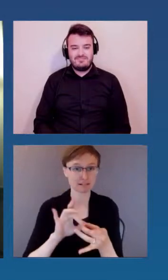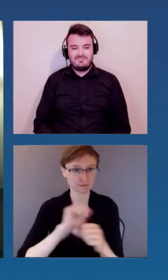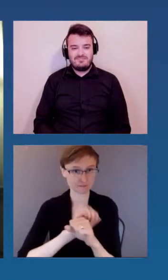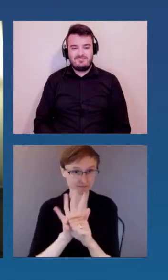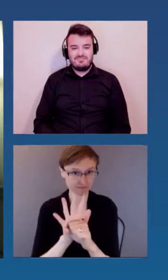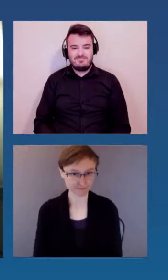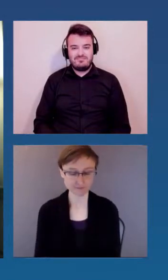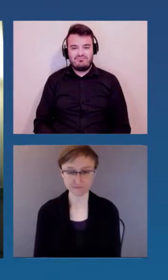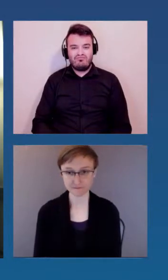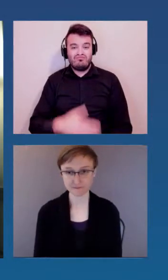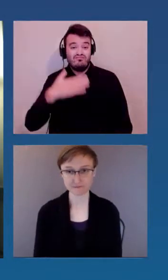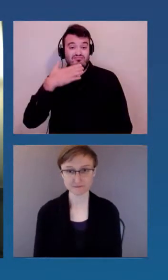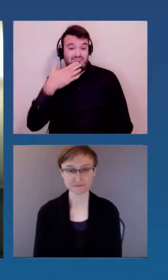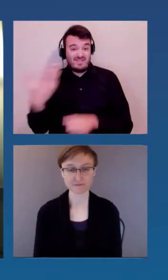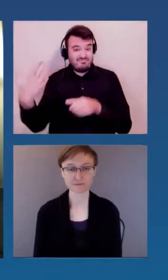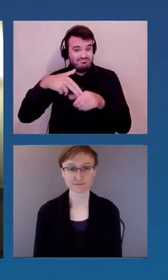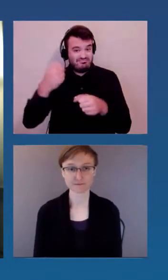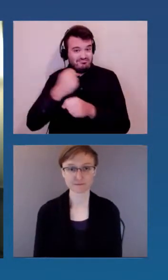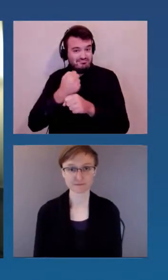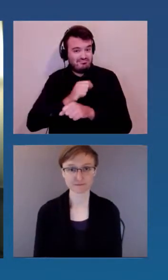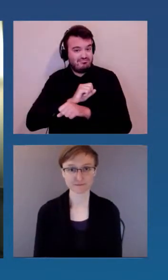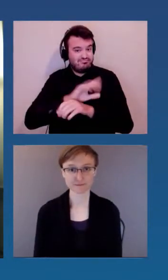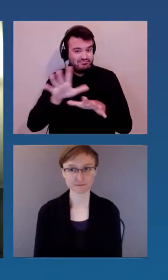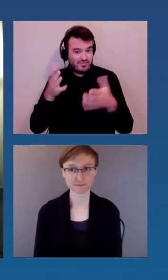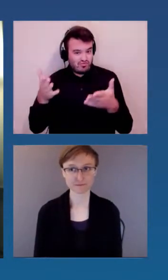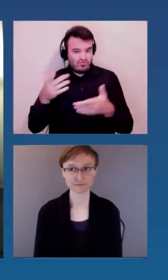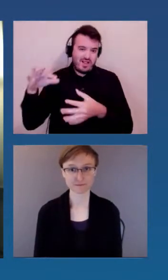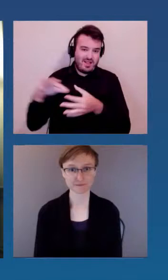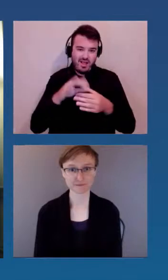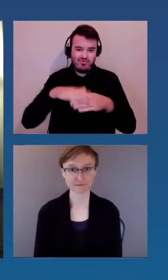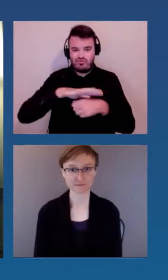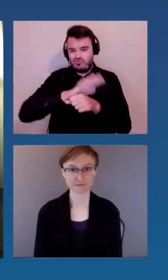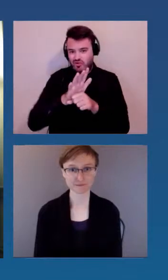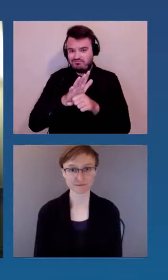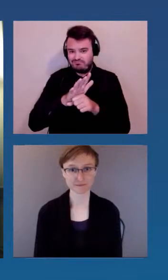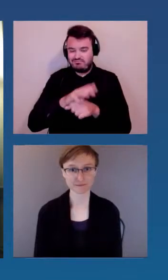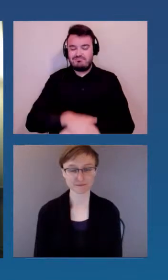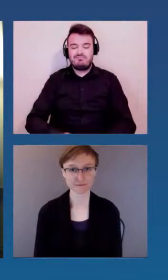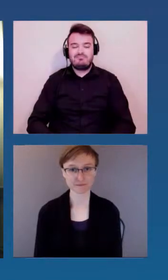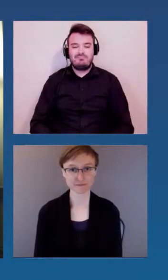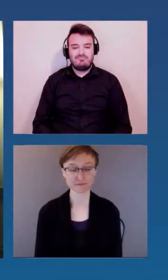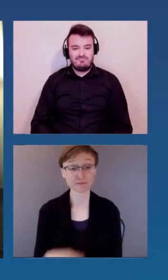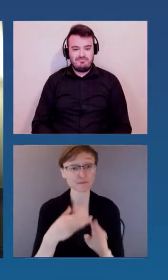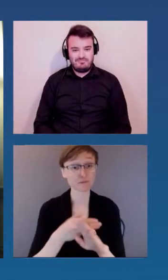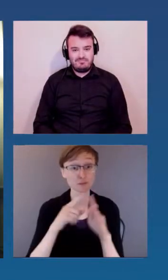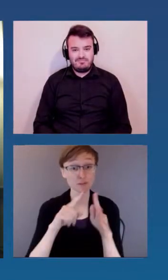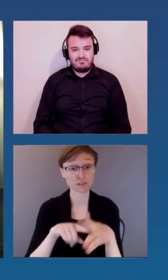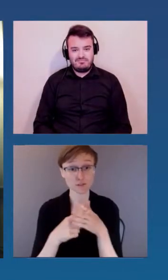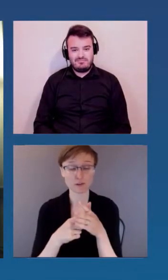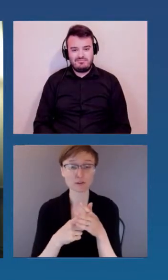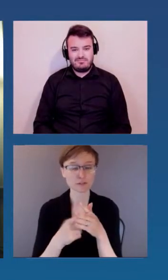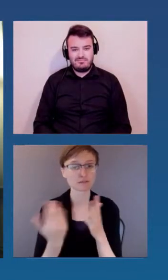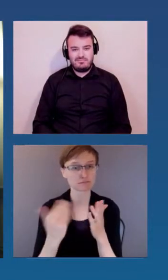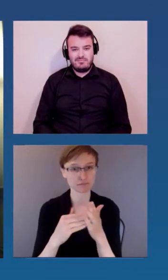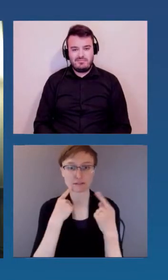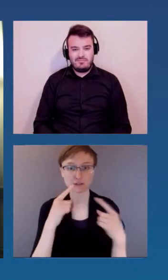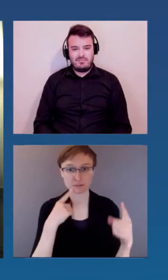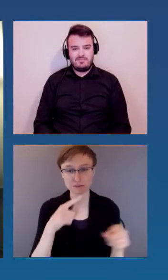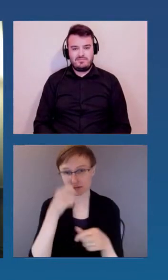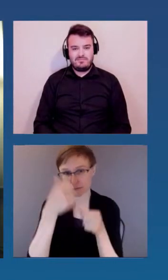joindre à ce point de presse au sujet du nouveau coronavirus COVID-19. Before we begin, I'd like to go over a few items. A reminder to please place